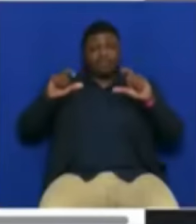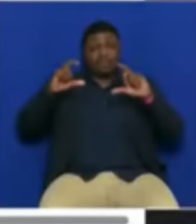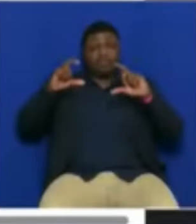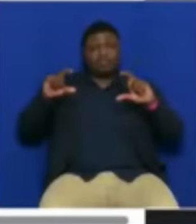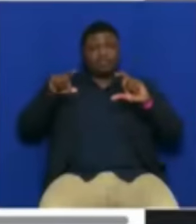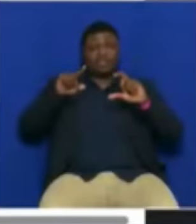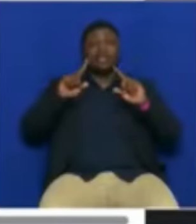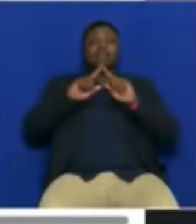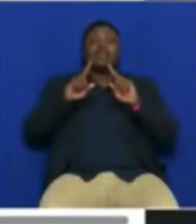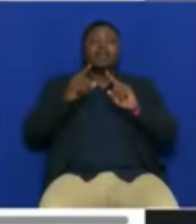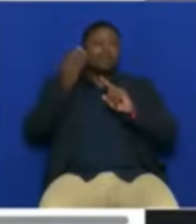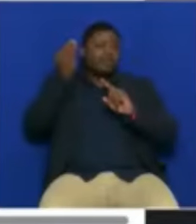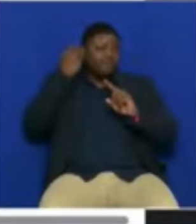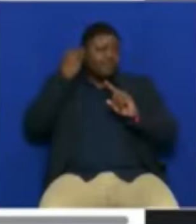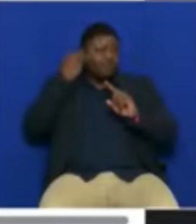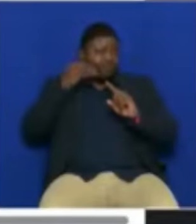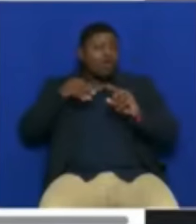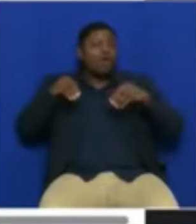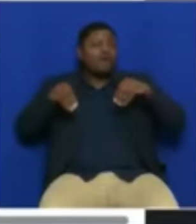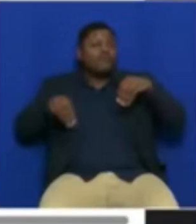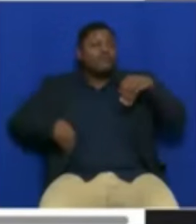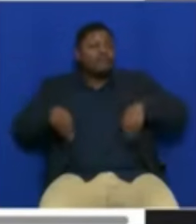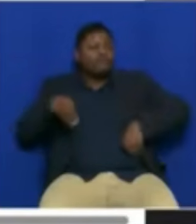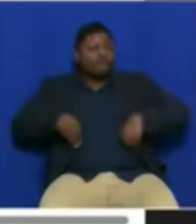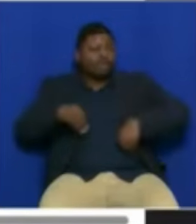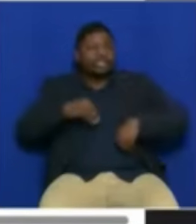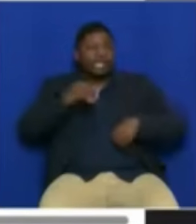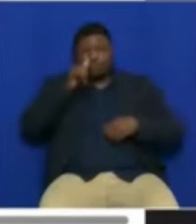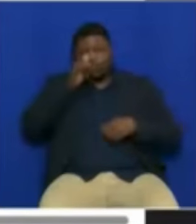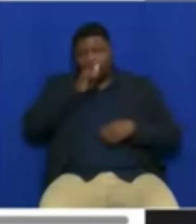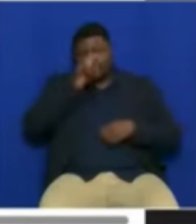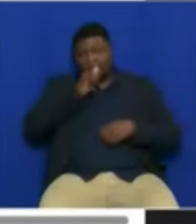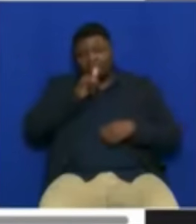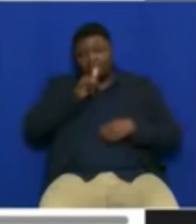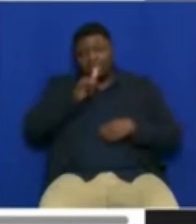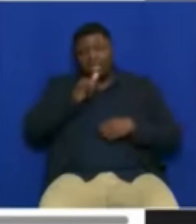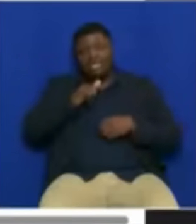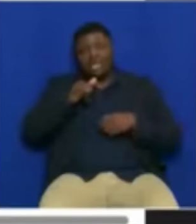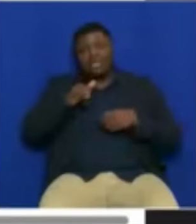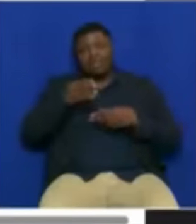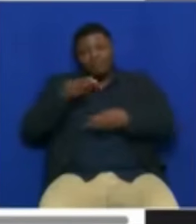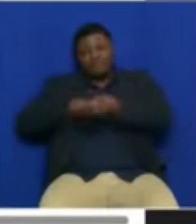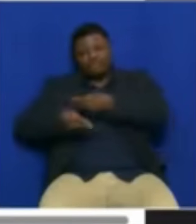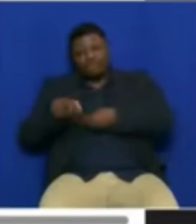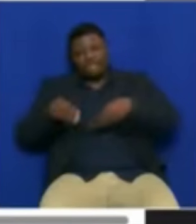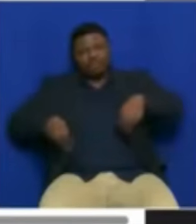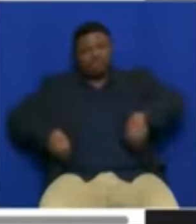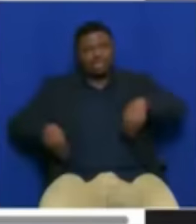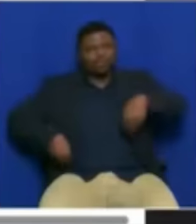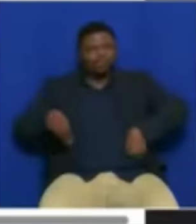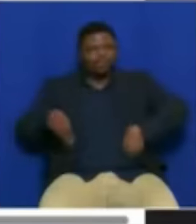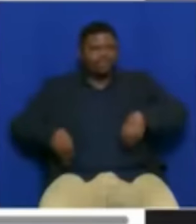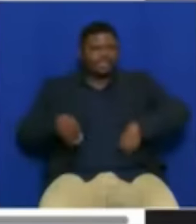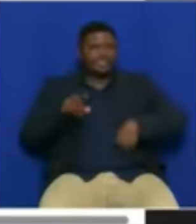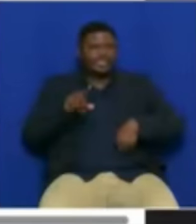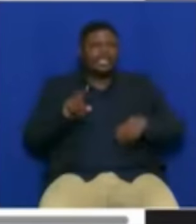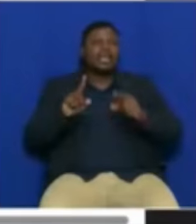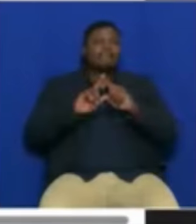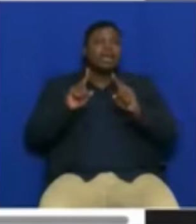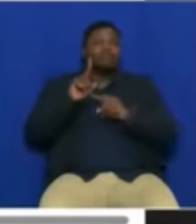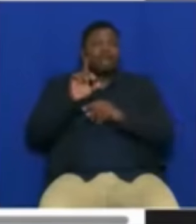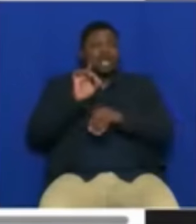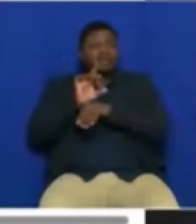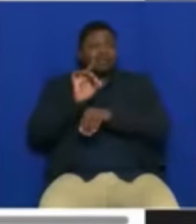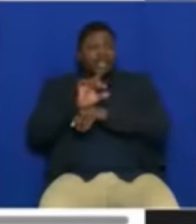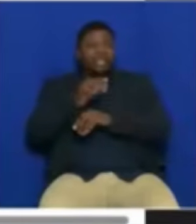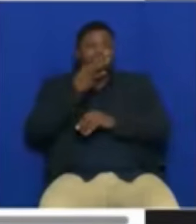of the matter or other information, and you advise the addressee that this investigation pertains to unlawful